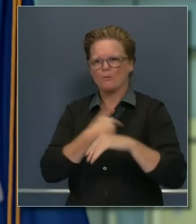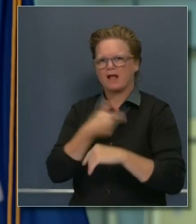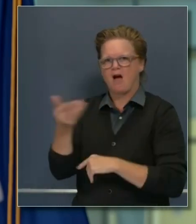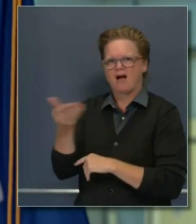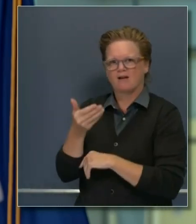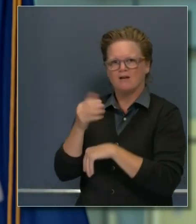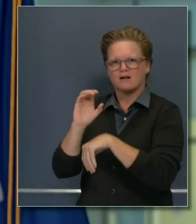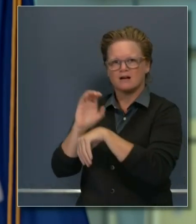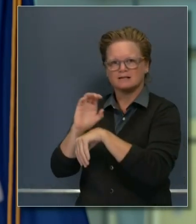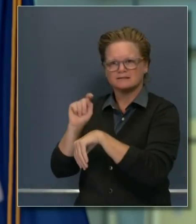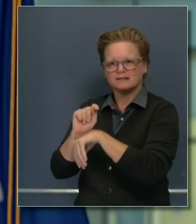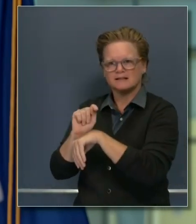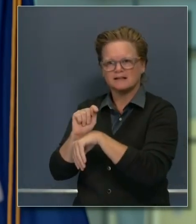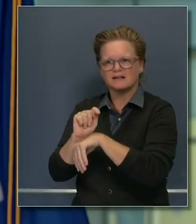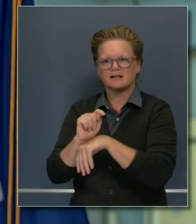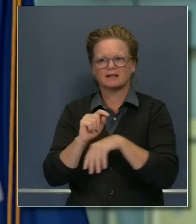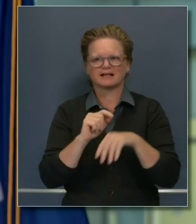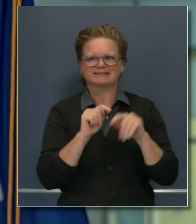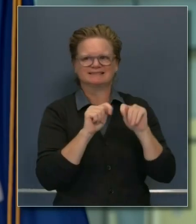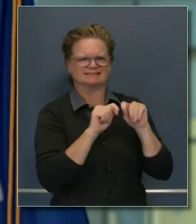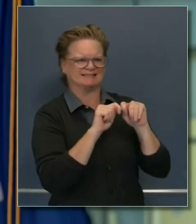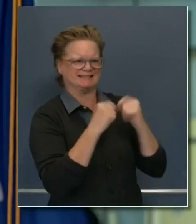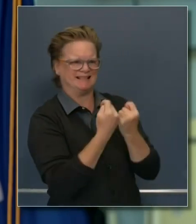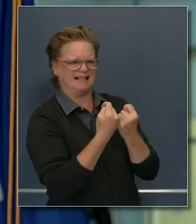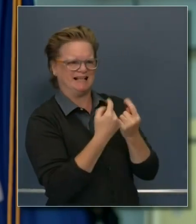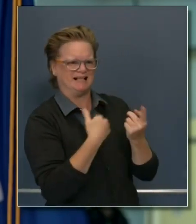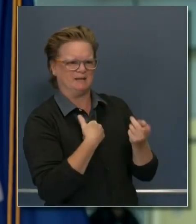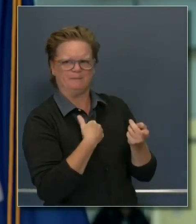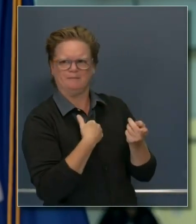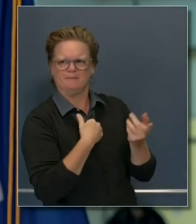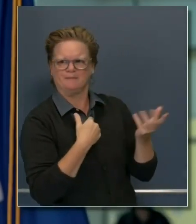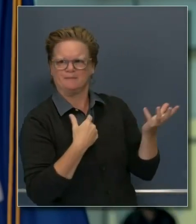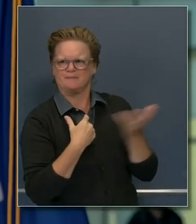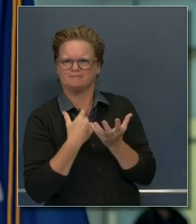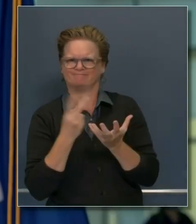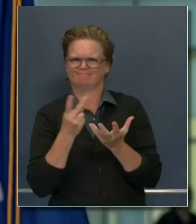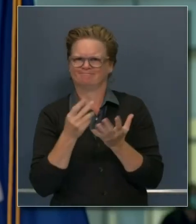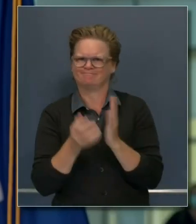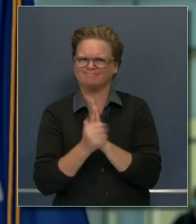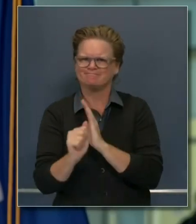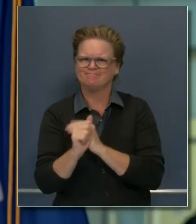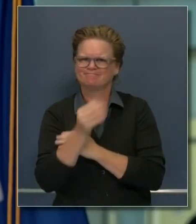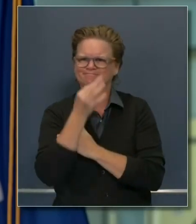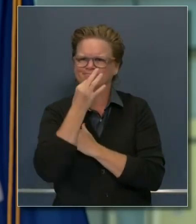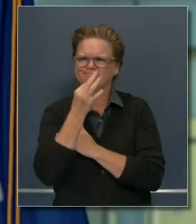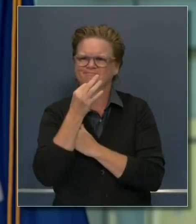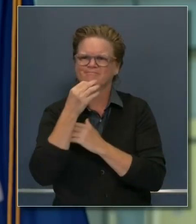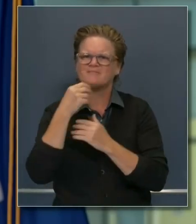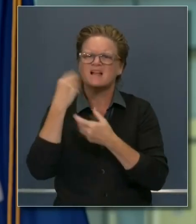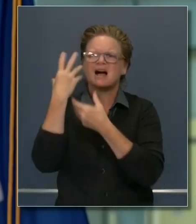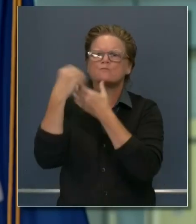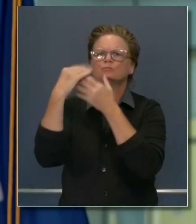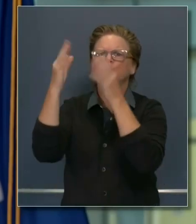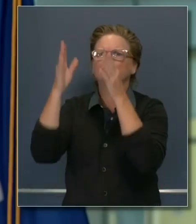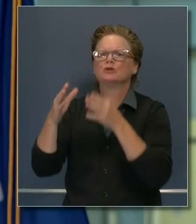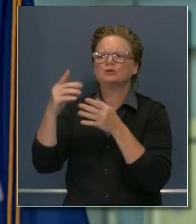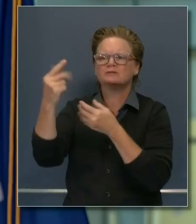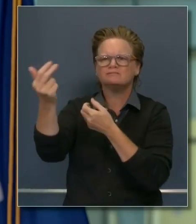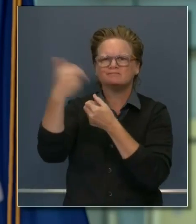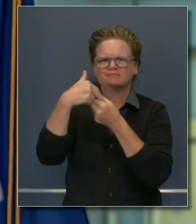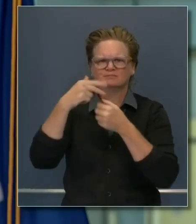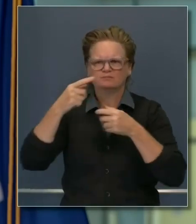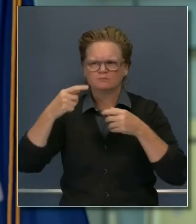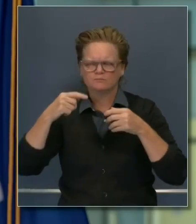team made up of not just experts within the state, but outside the state. We inherited an old, dilapidated system,